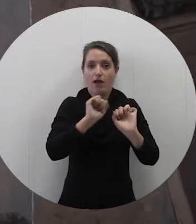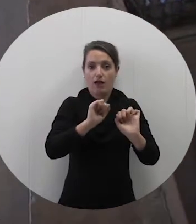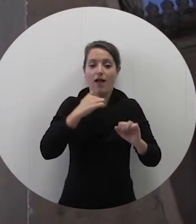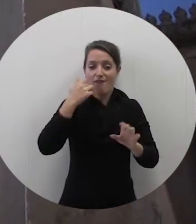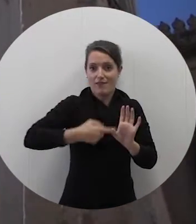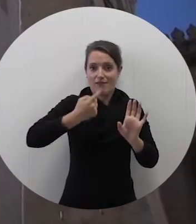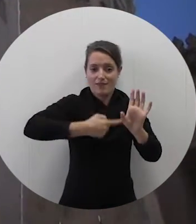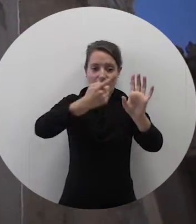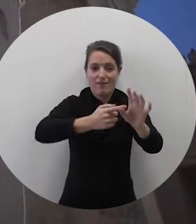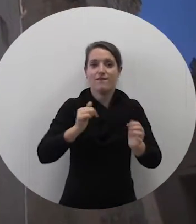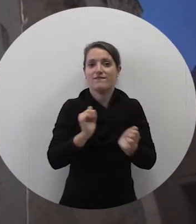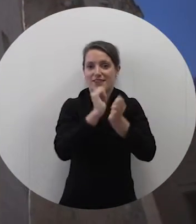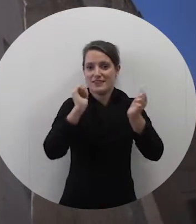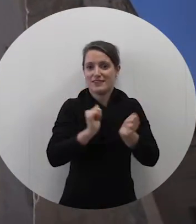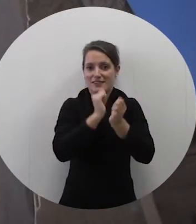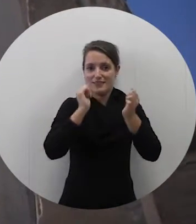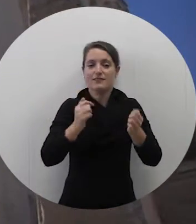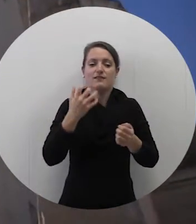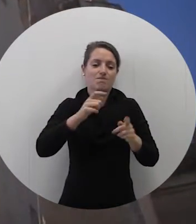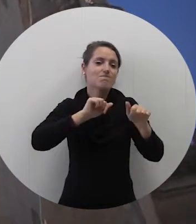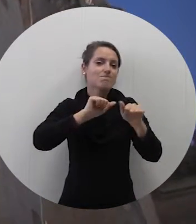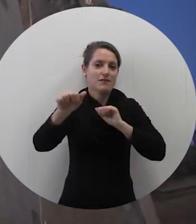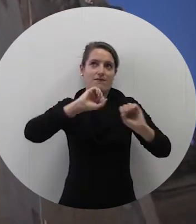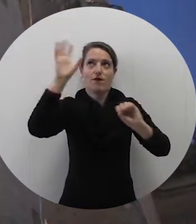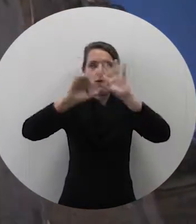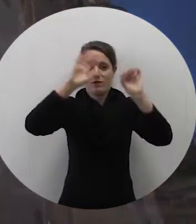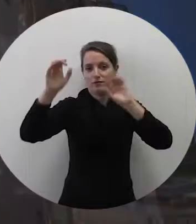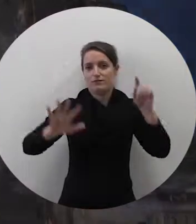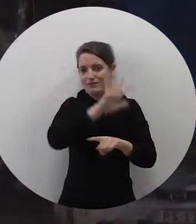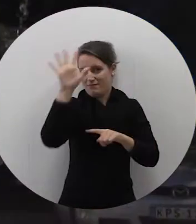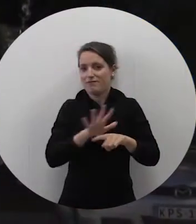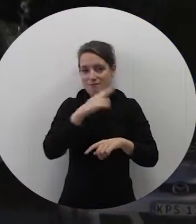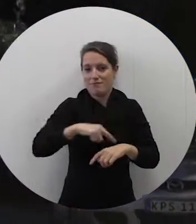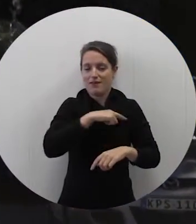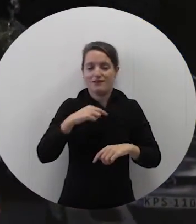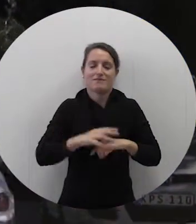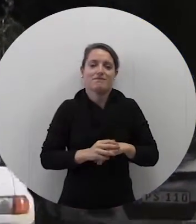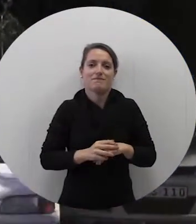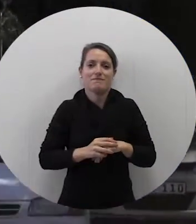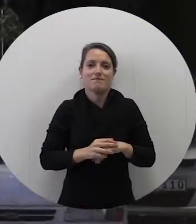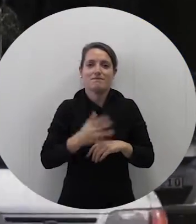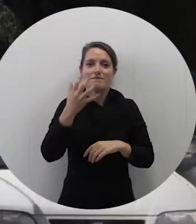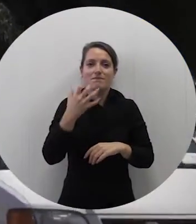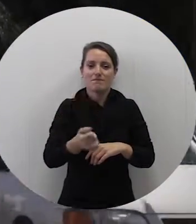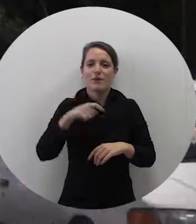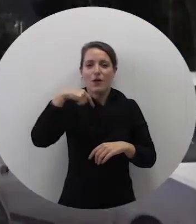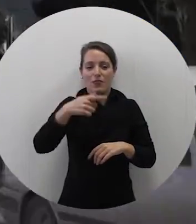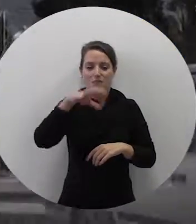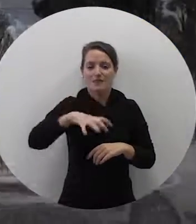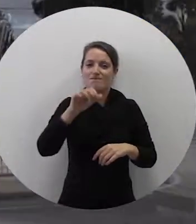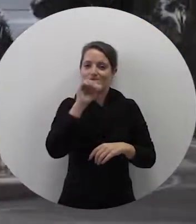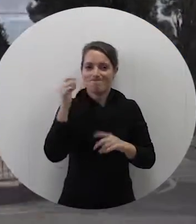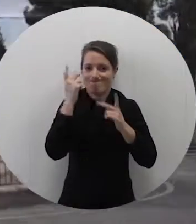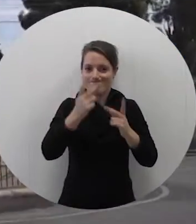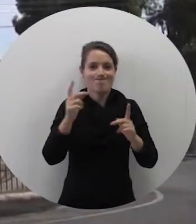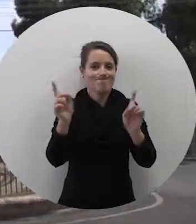fireworks displays which are reputed to be amongst the very best in Malta. Another important building includes the